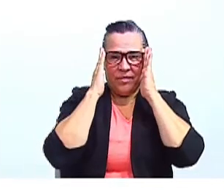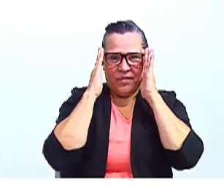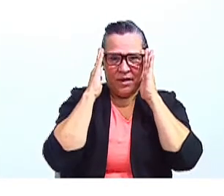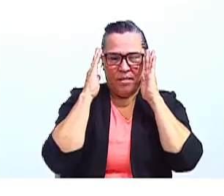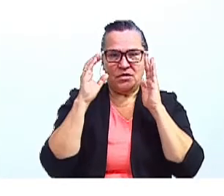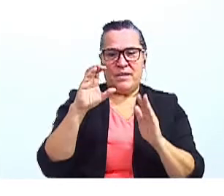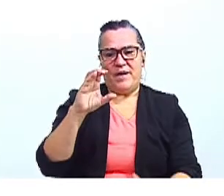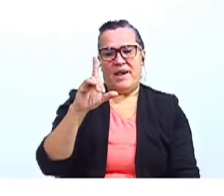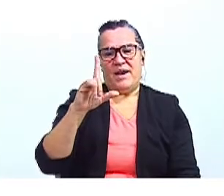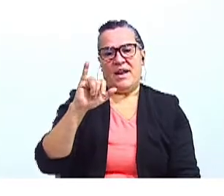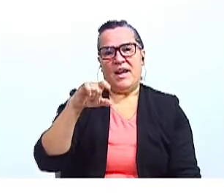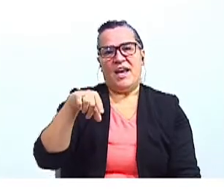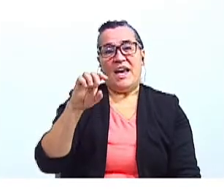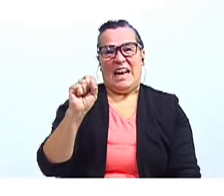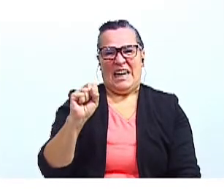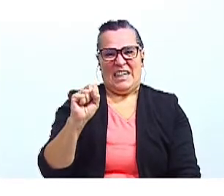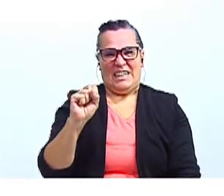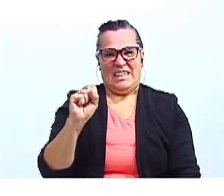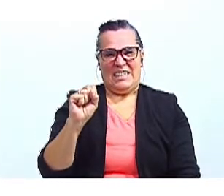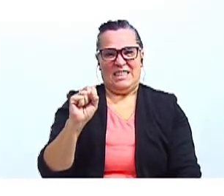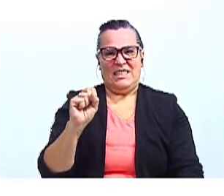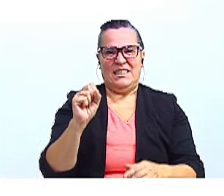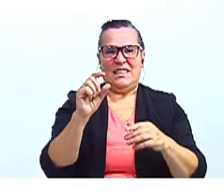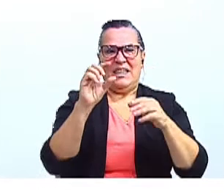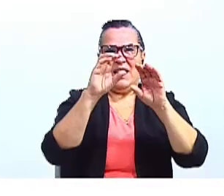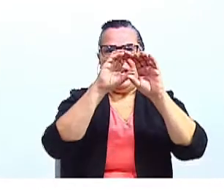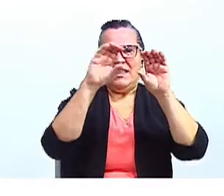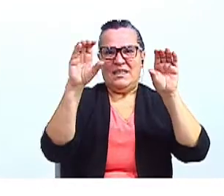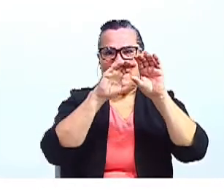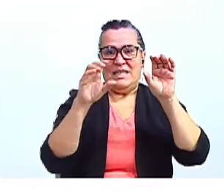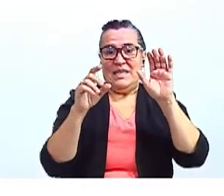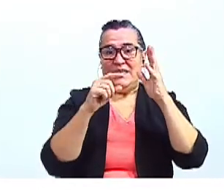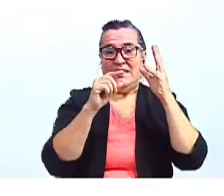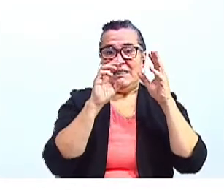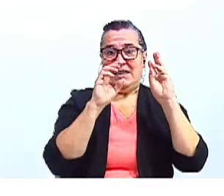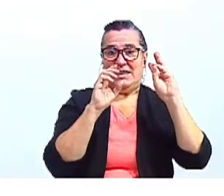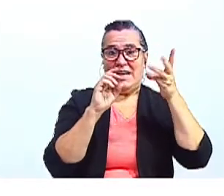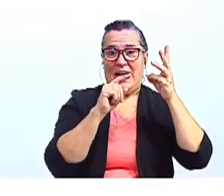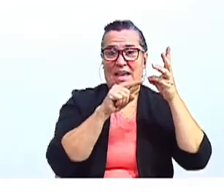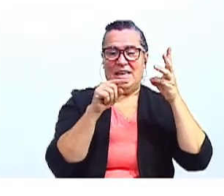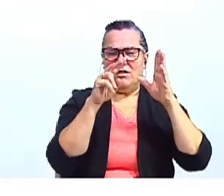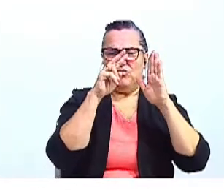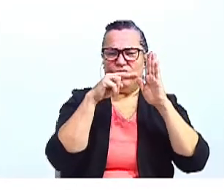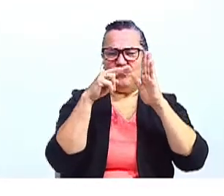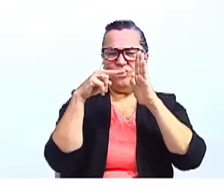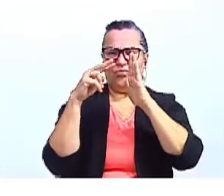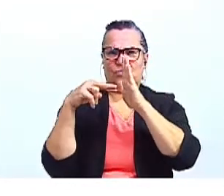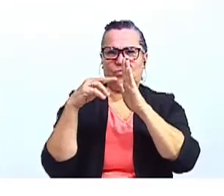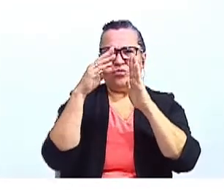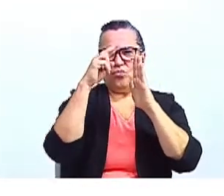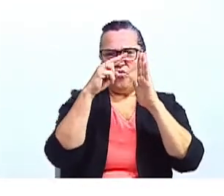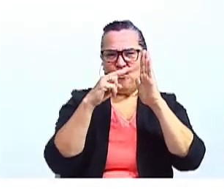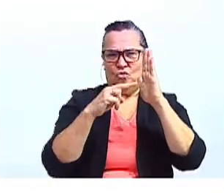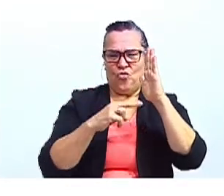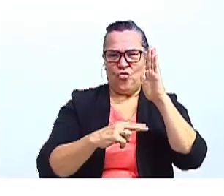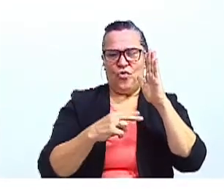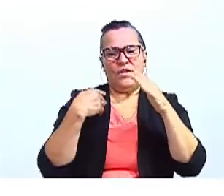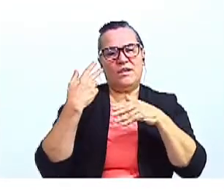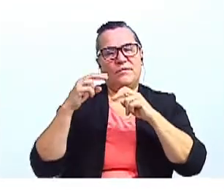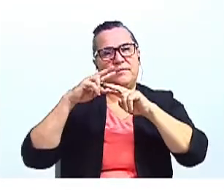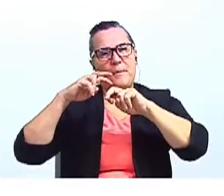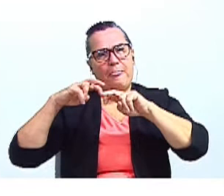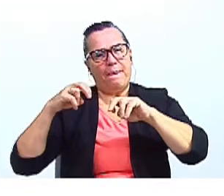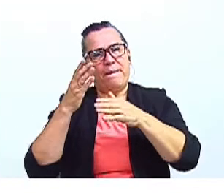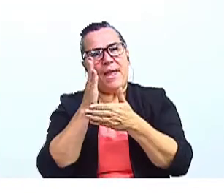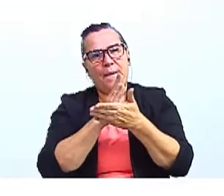cliques. There are 5 paragraphs. Pay attention while we're reading together and let's analyze each